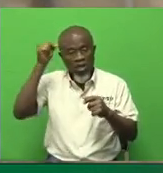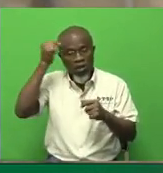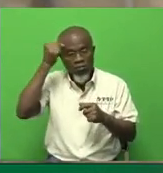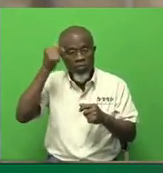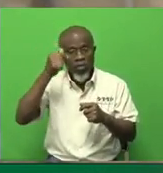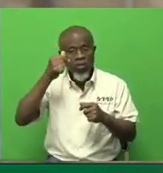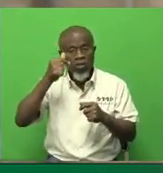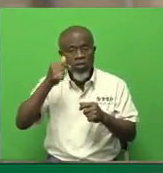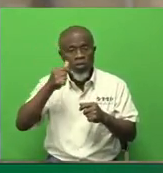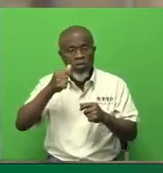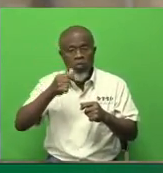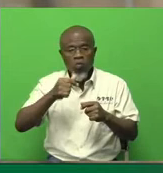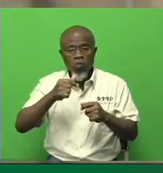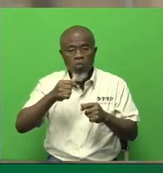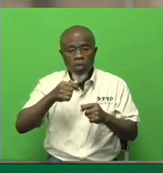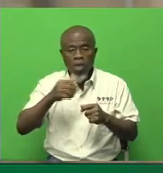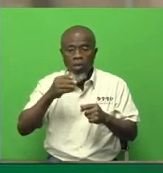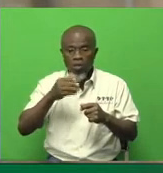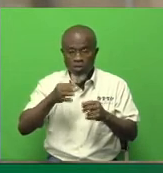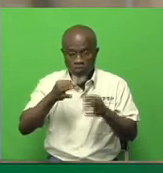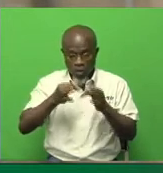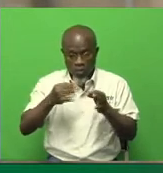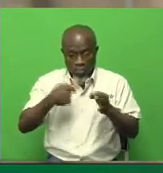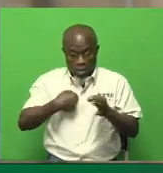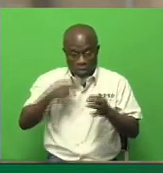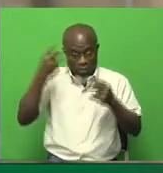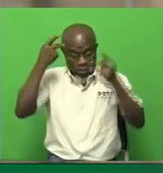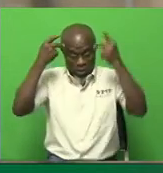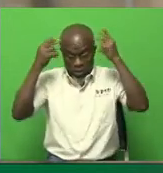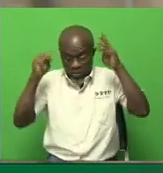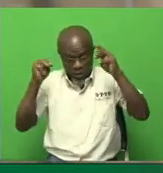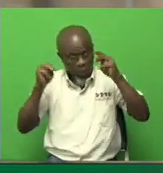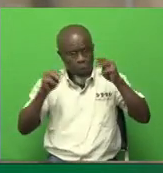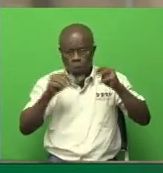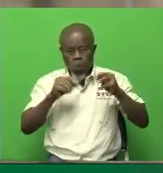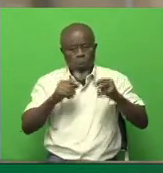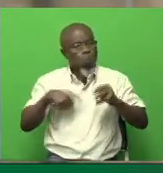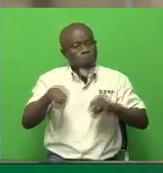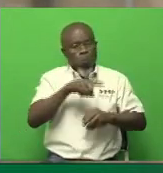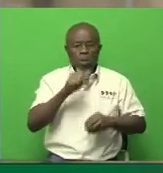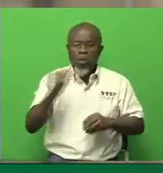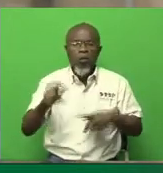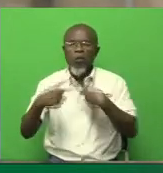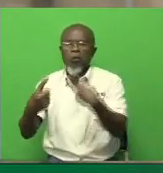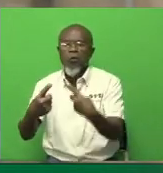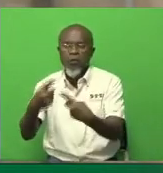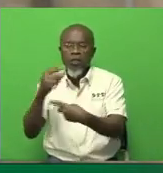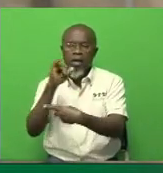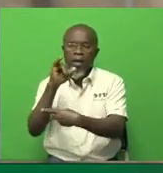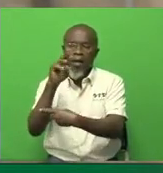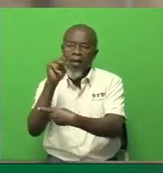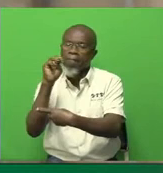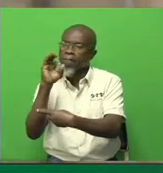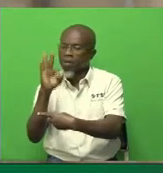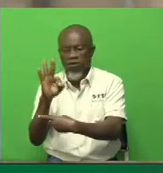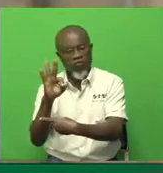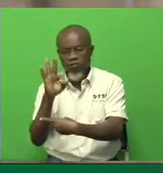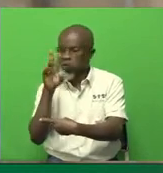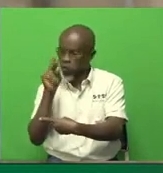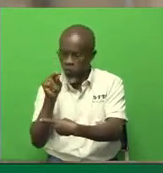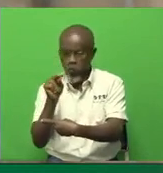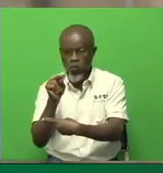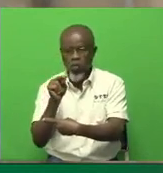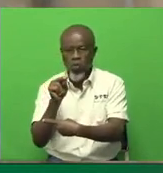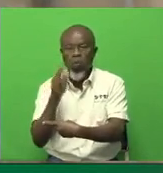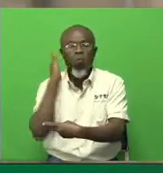go to the IMF he said that he said that as a country we will make the necessary